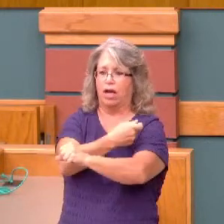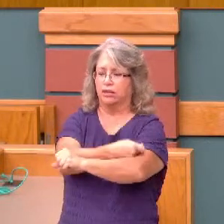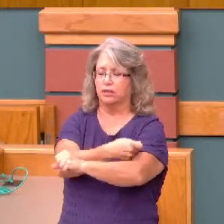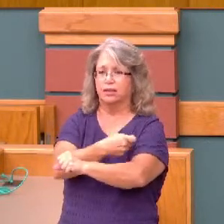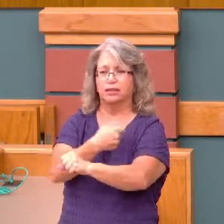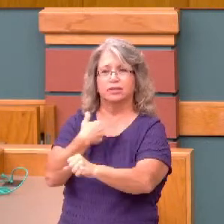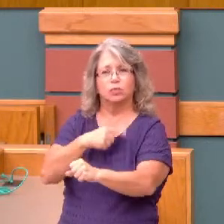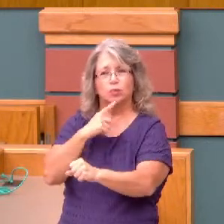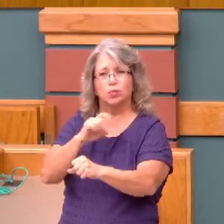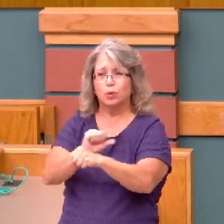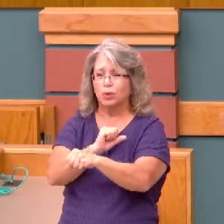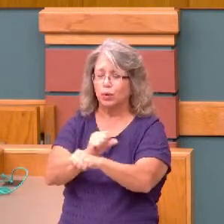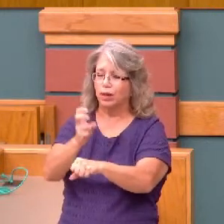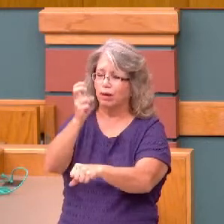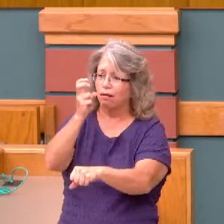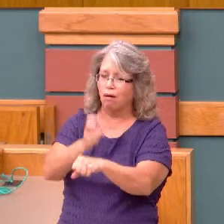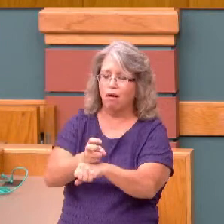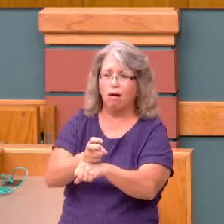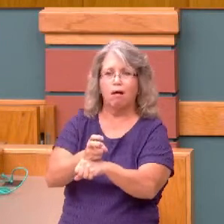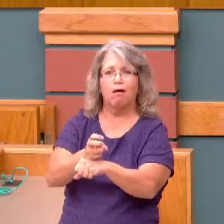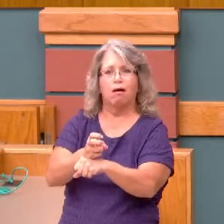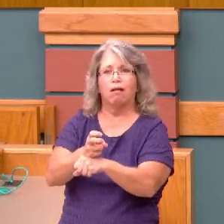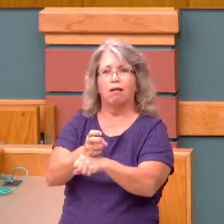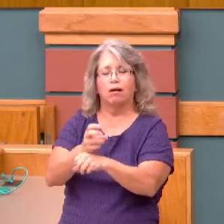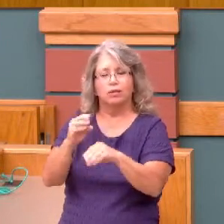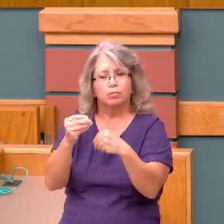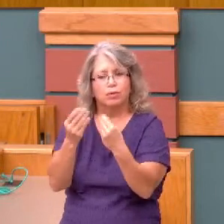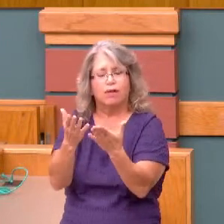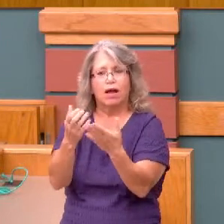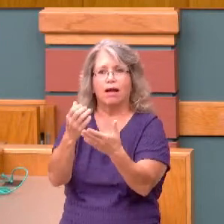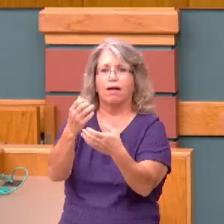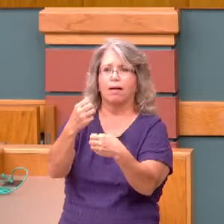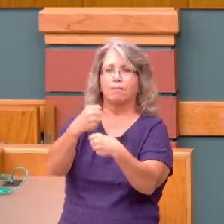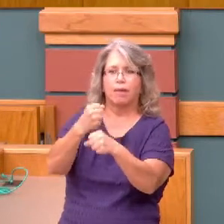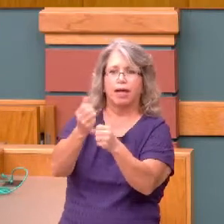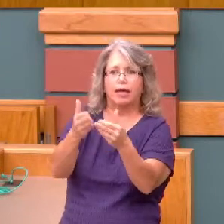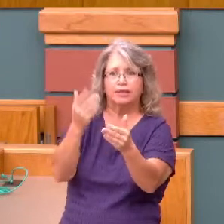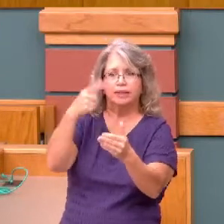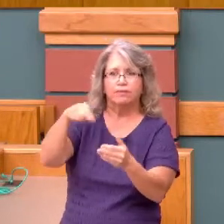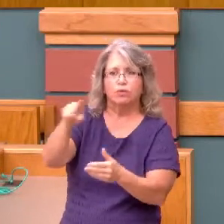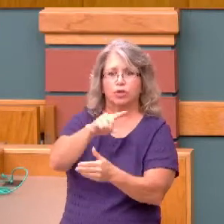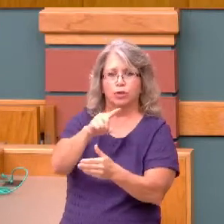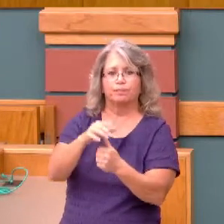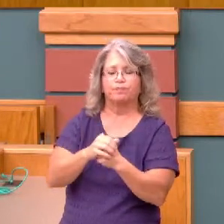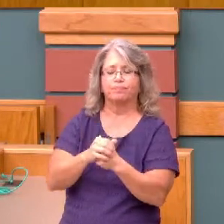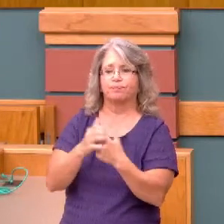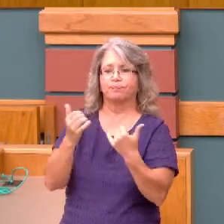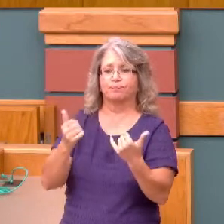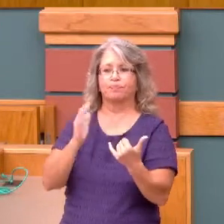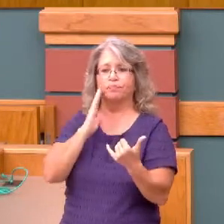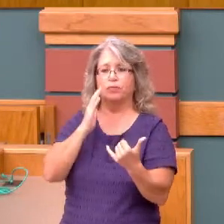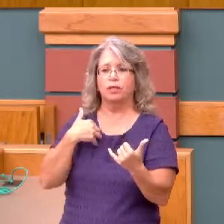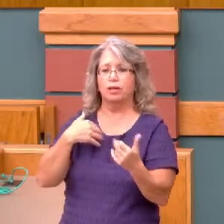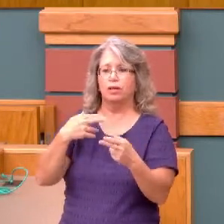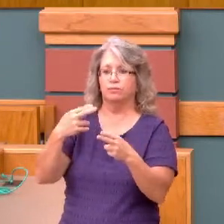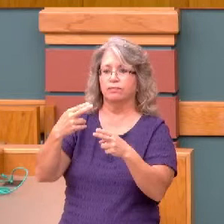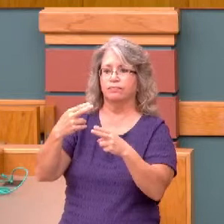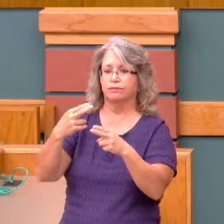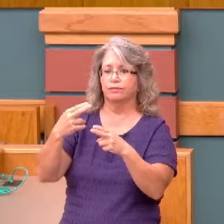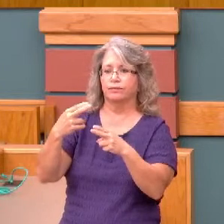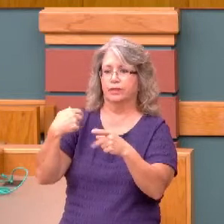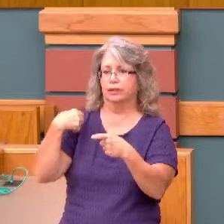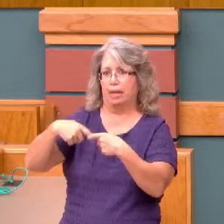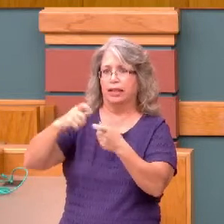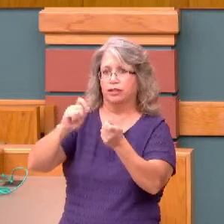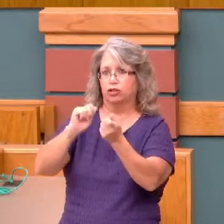hard on making that as convenient for you as possible. So with that, we'll have a brief Spanish translation from Gabby,